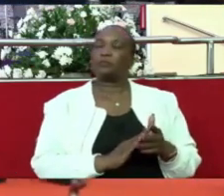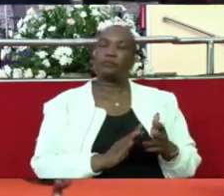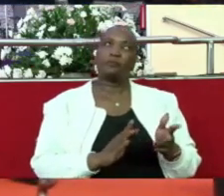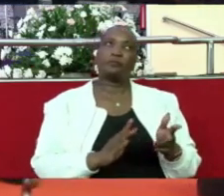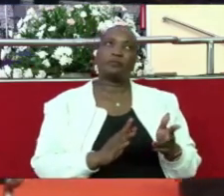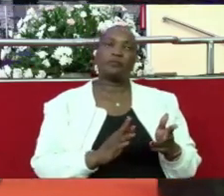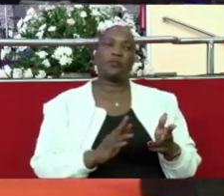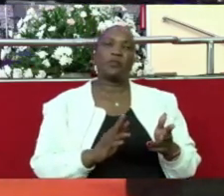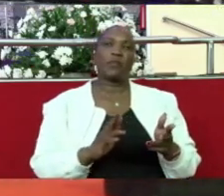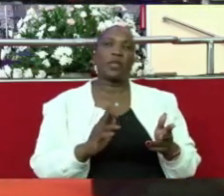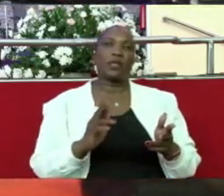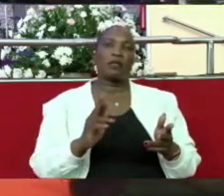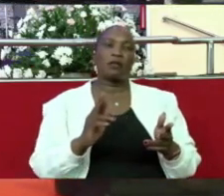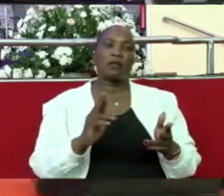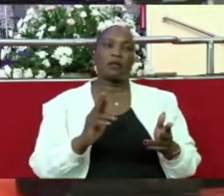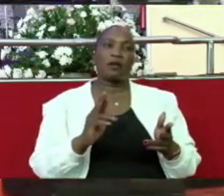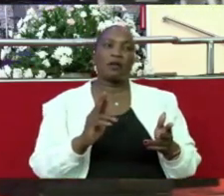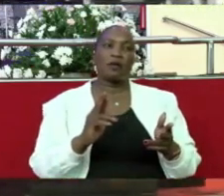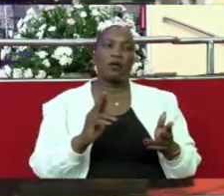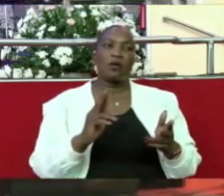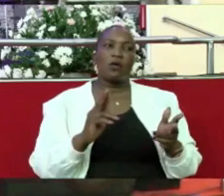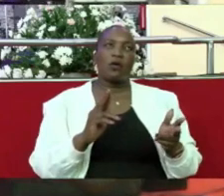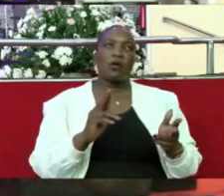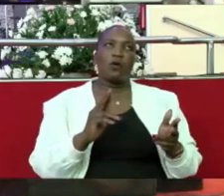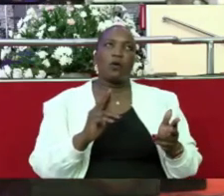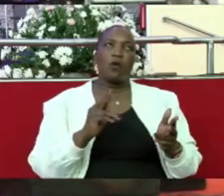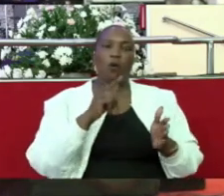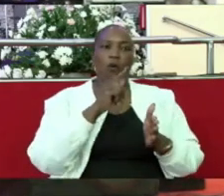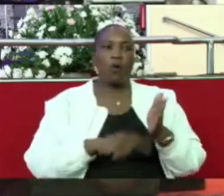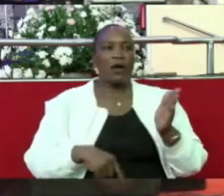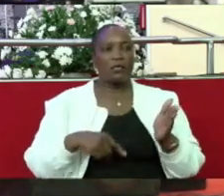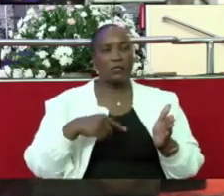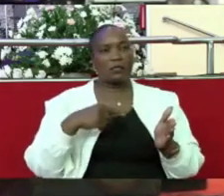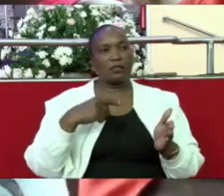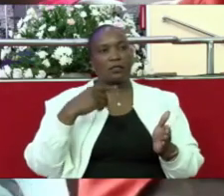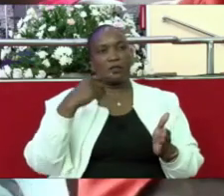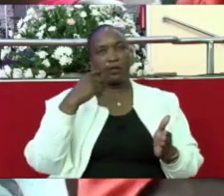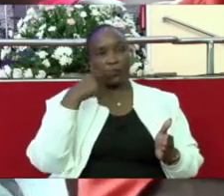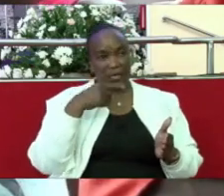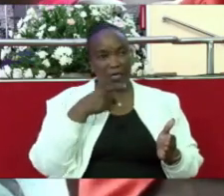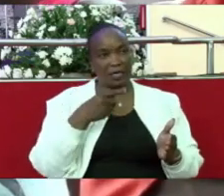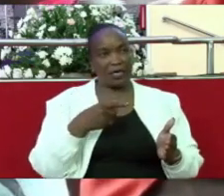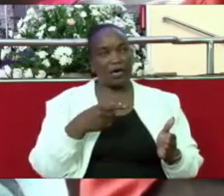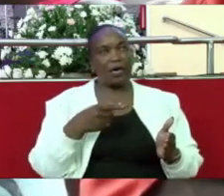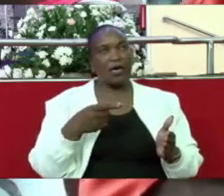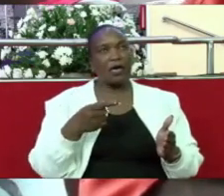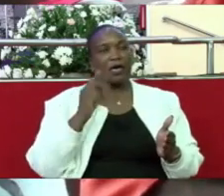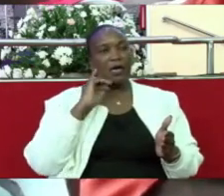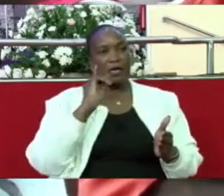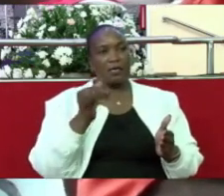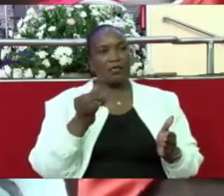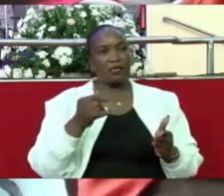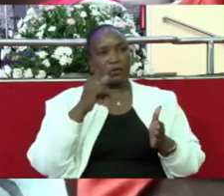speaketh. And so the Bible also continues to prod us that a good